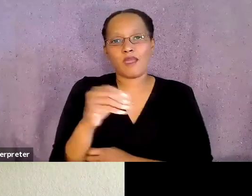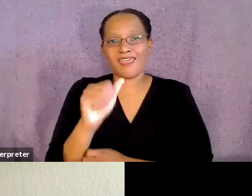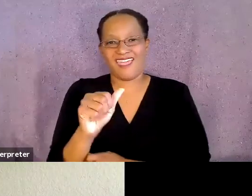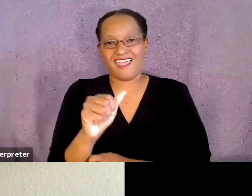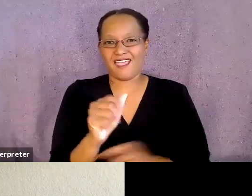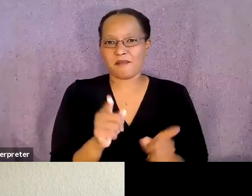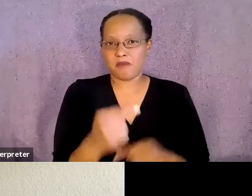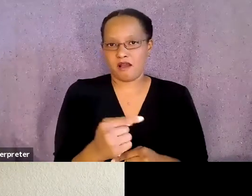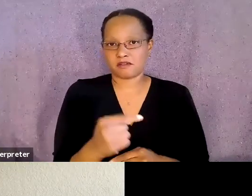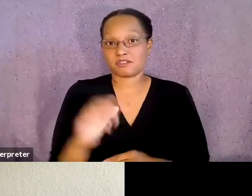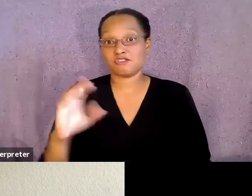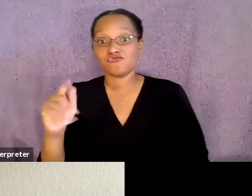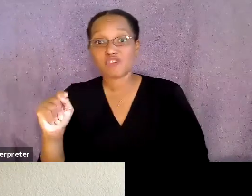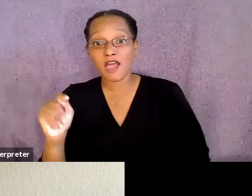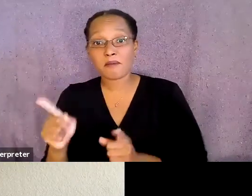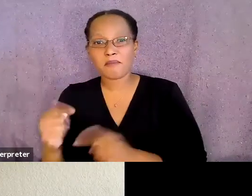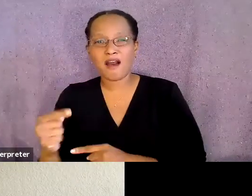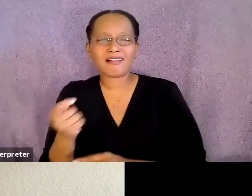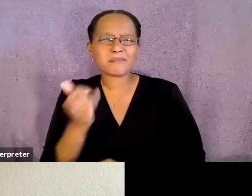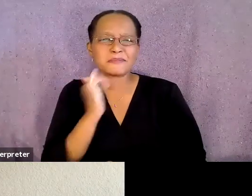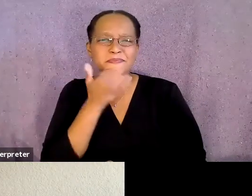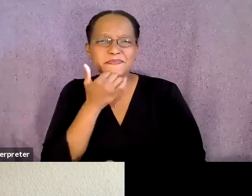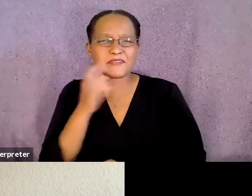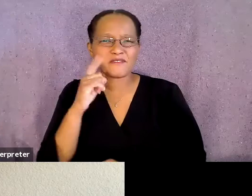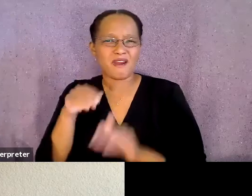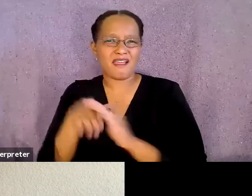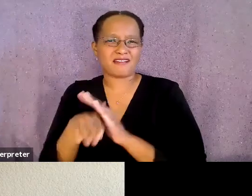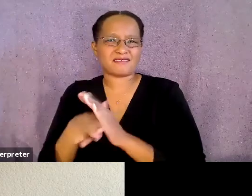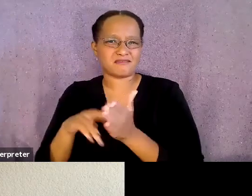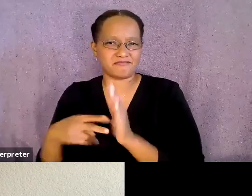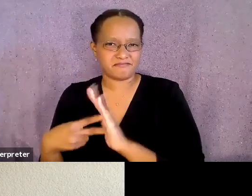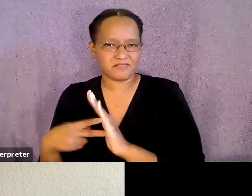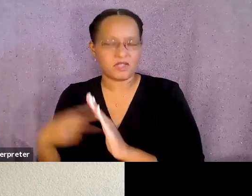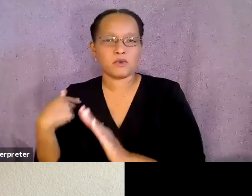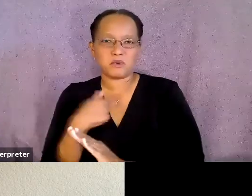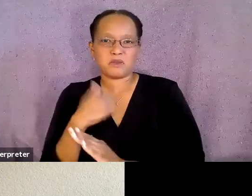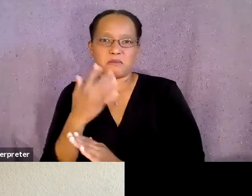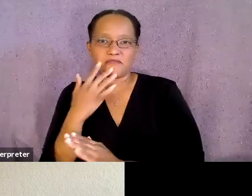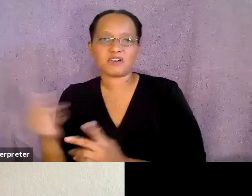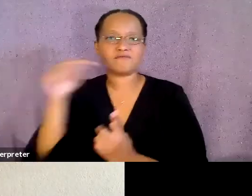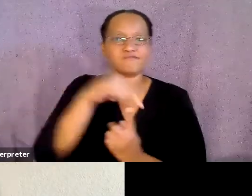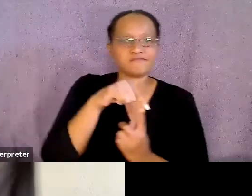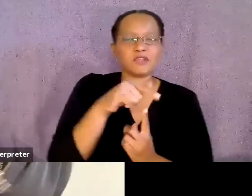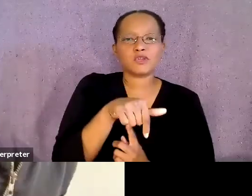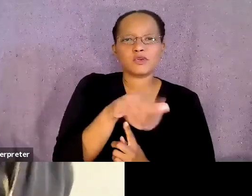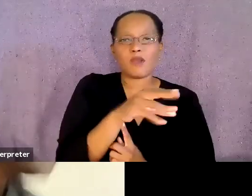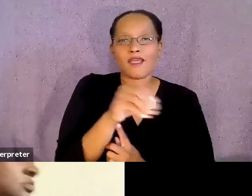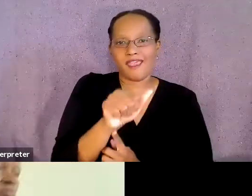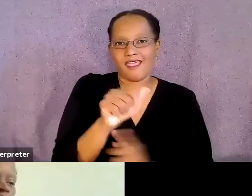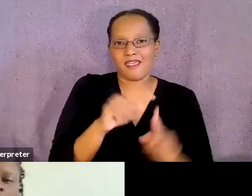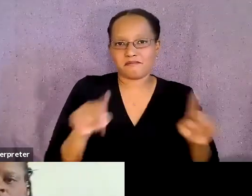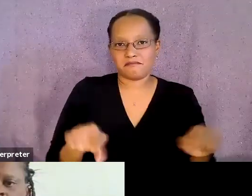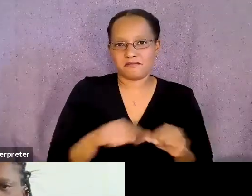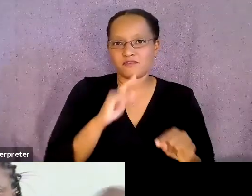chat box is a little bit flawed access-wise, so we've been using the Q&A box as a space for that. If you're joining